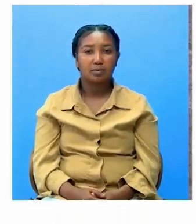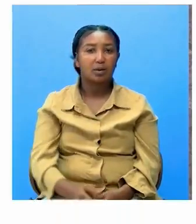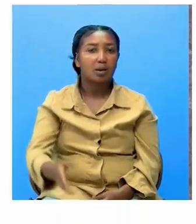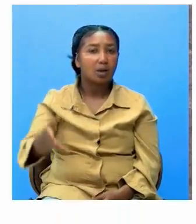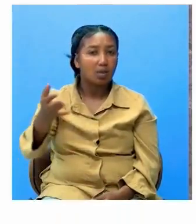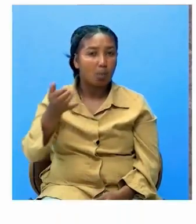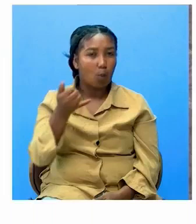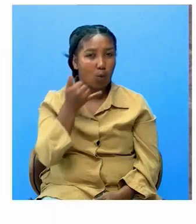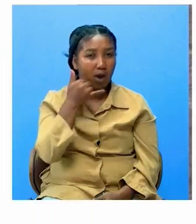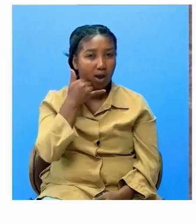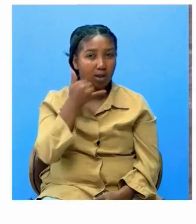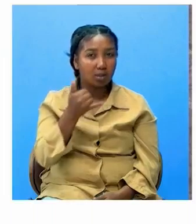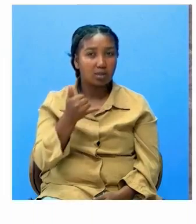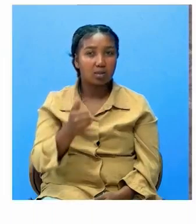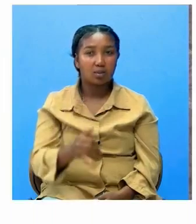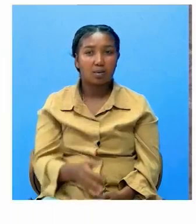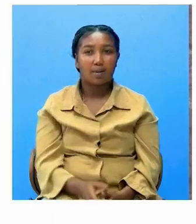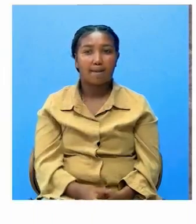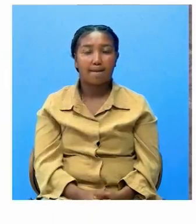mobile